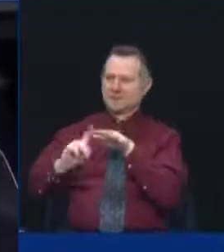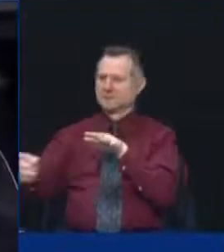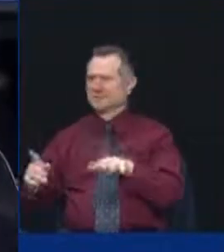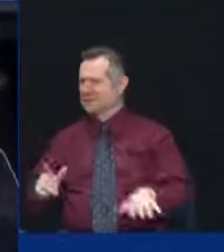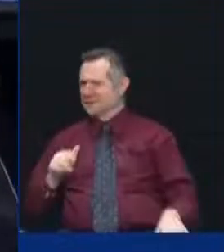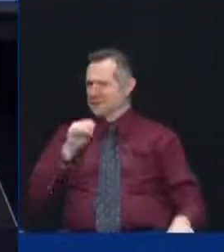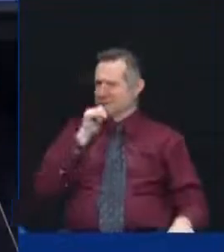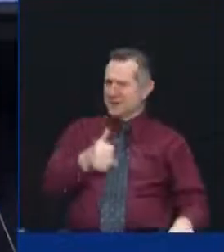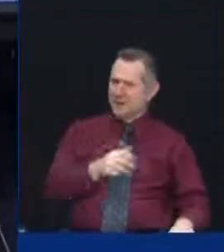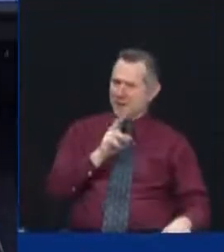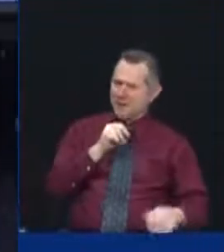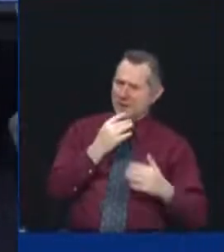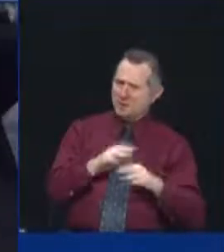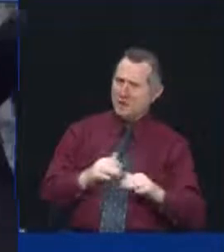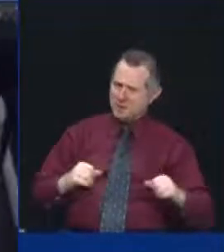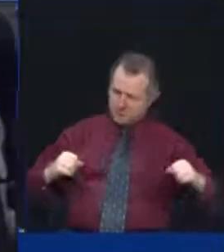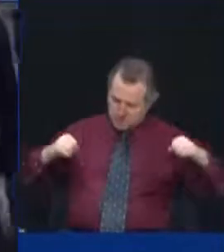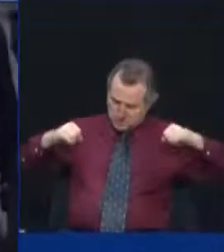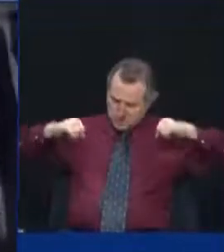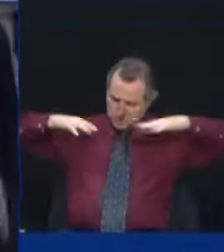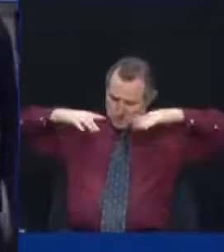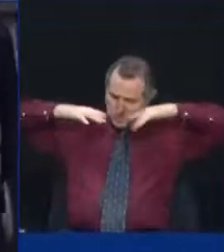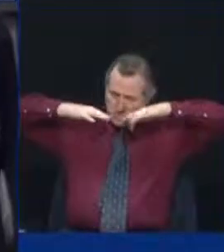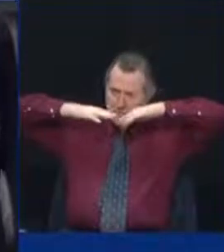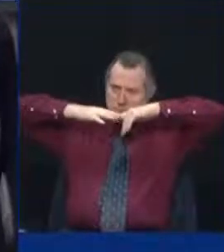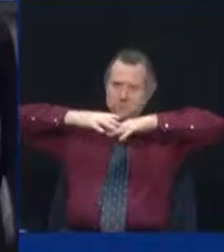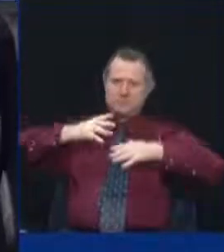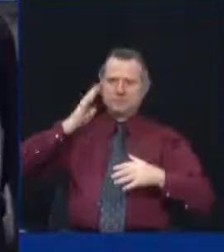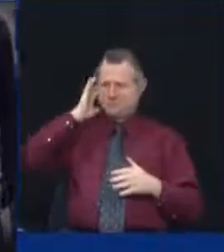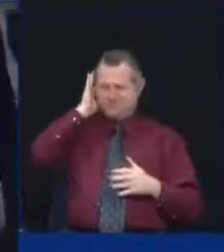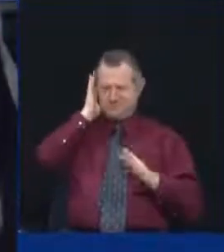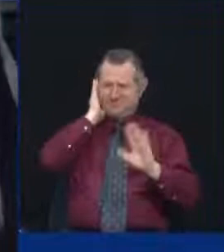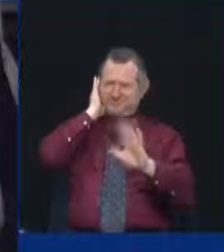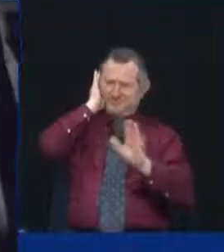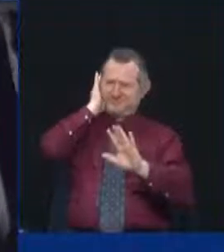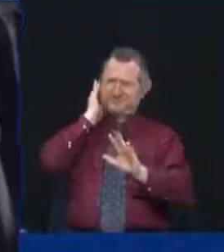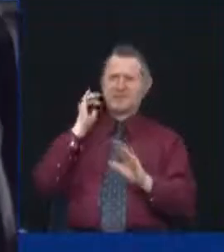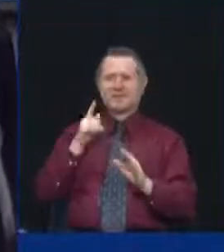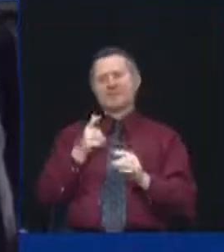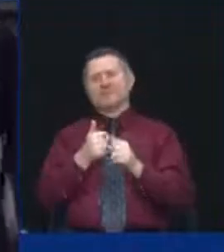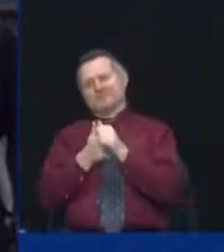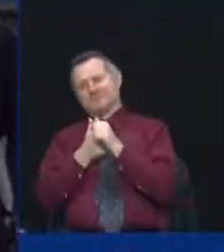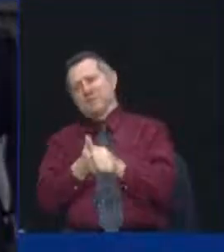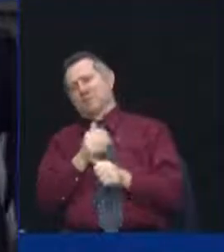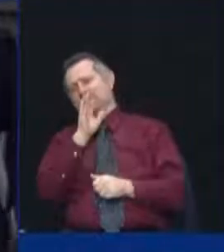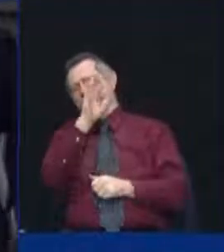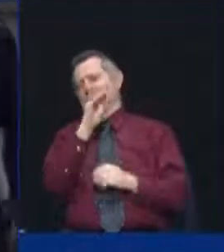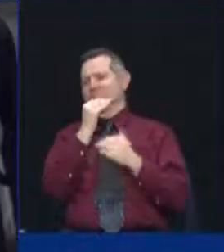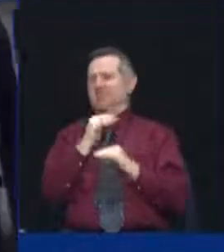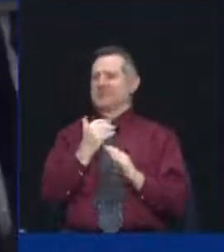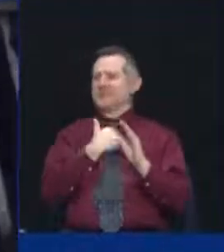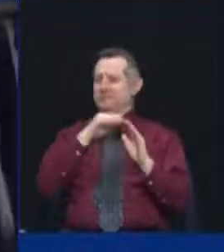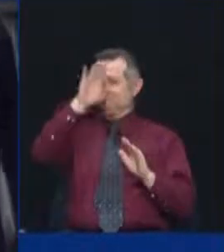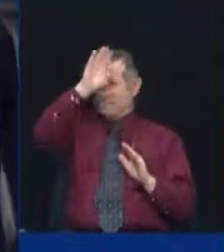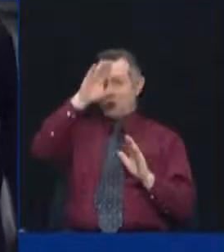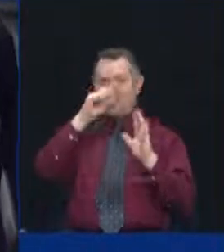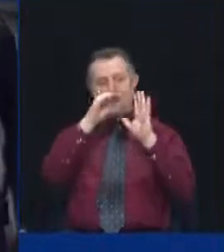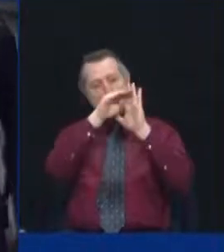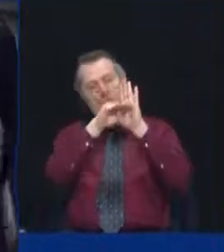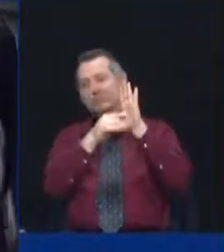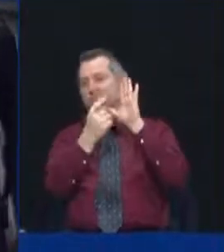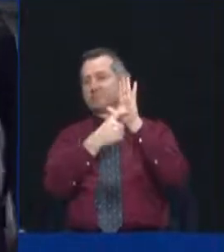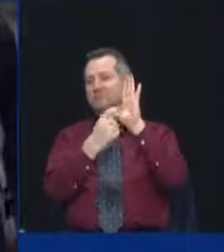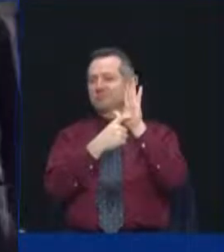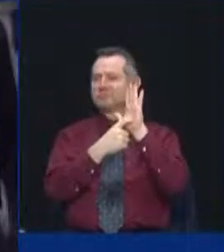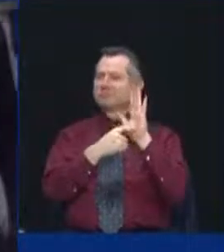in a building, put as many people in a room as you want. No, because the fire codes say you have to be limited